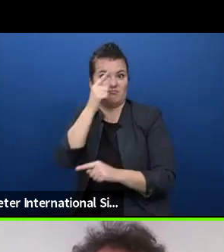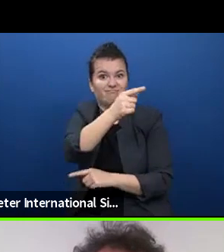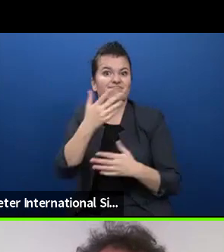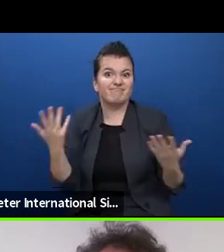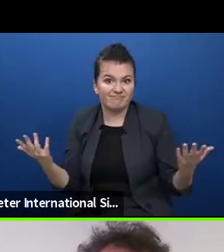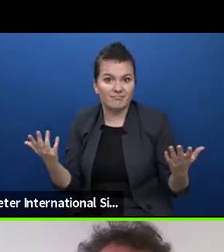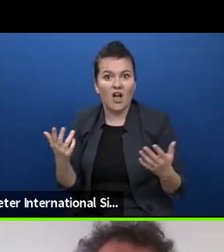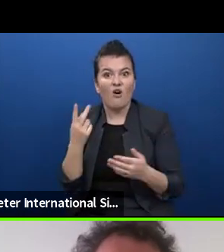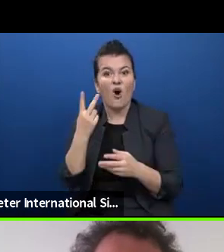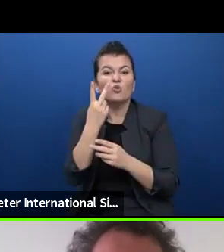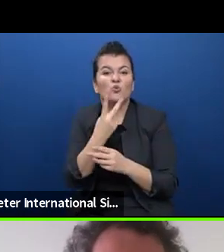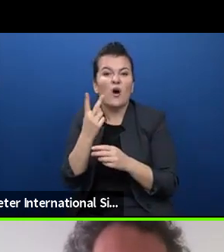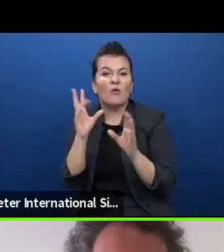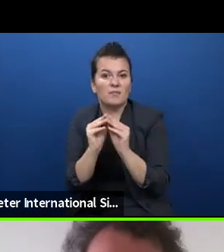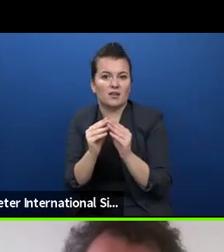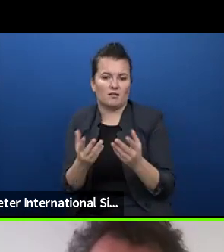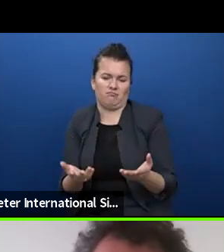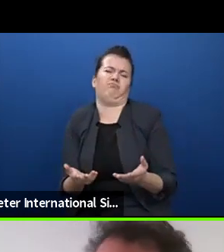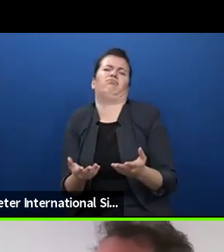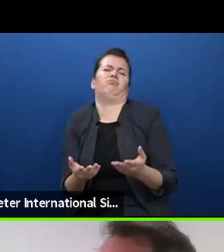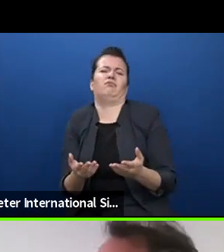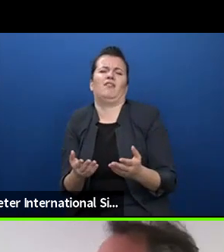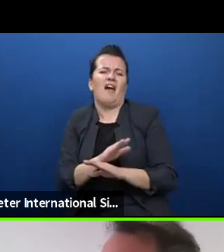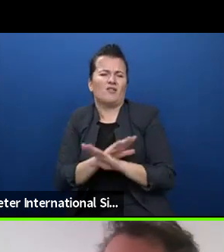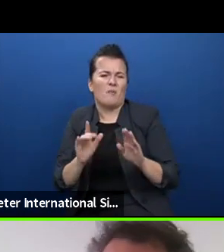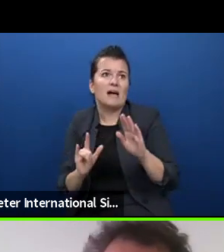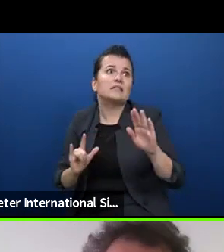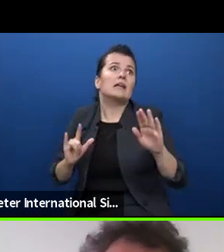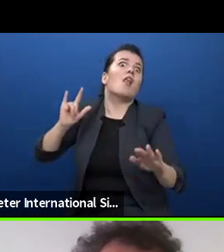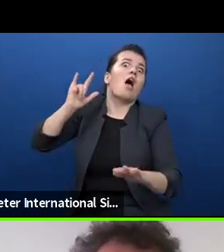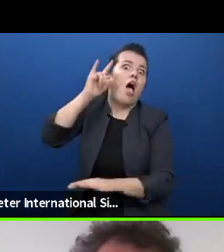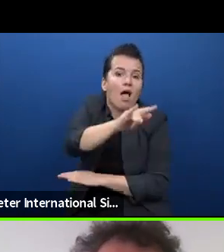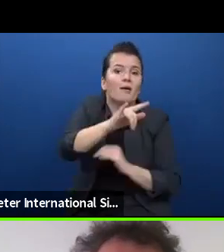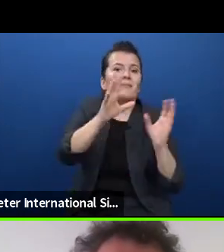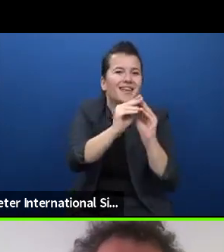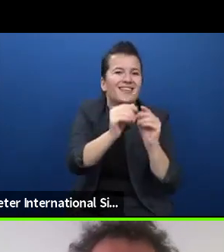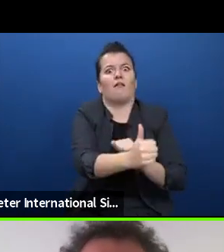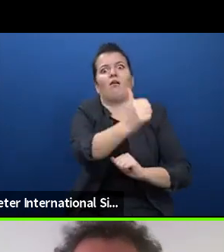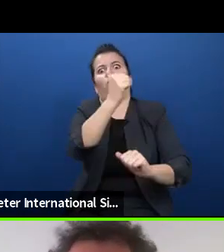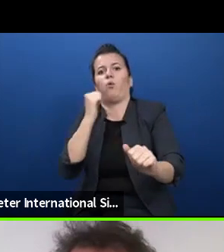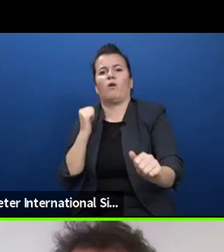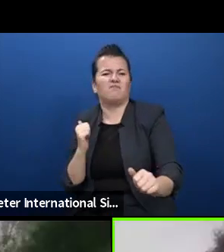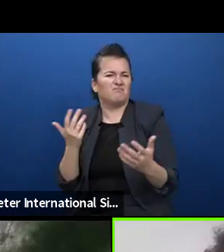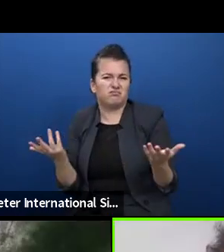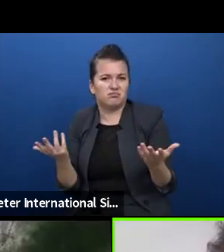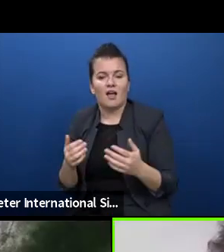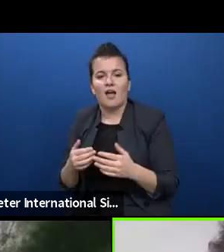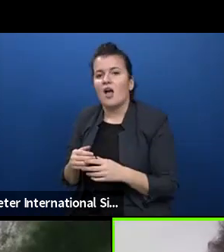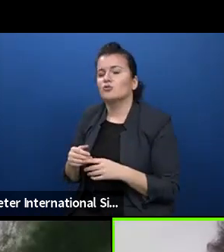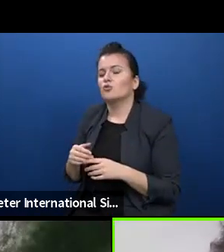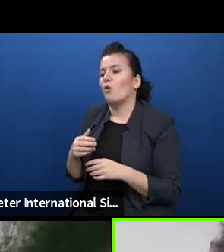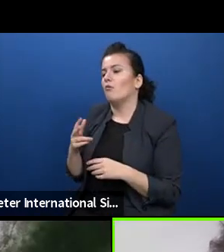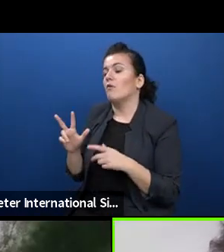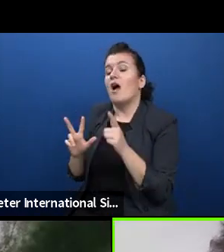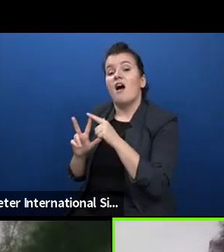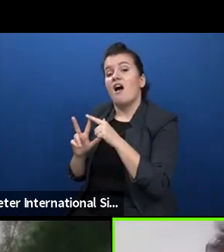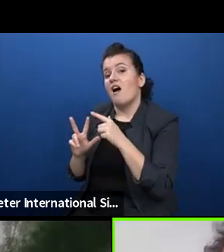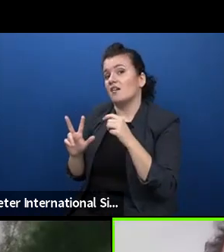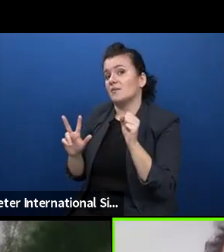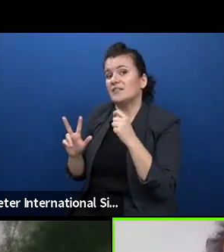That's for sure, because I've learned I can do very well without it. And as Sebastian said, know, the whole curating process can be